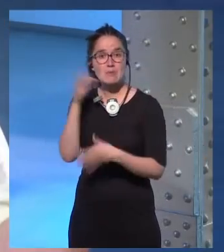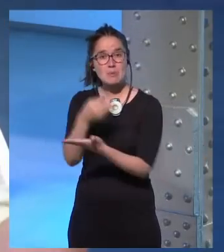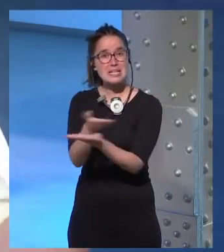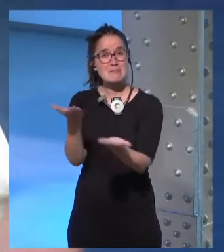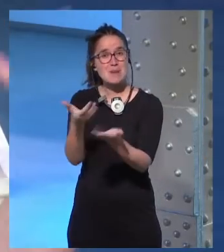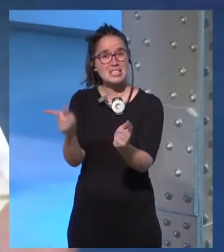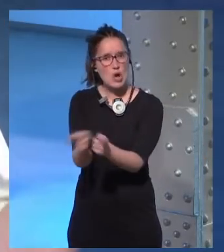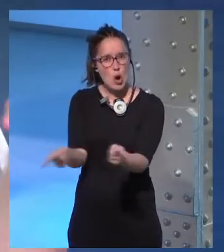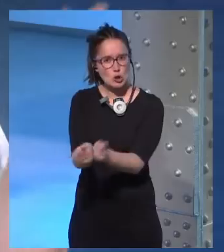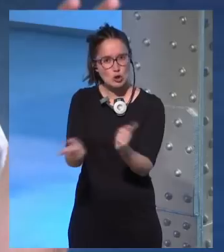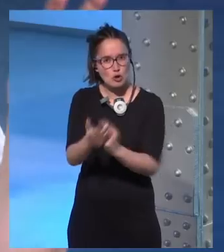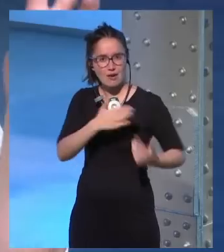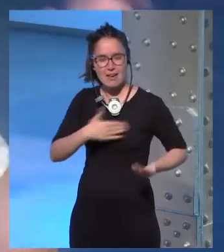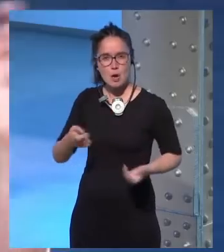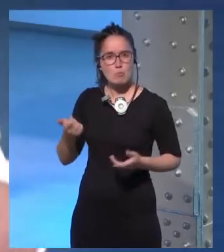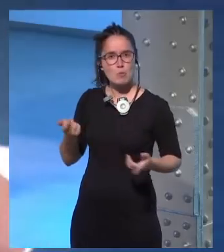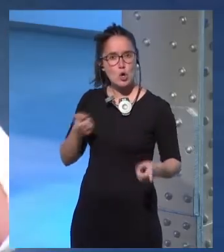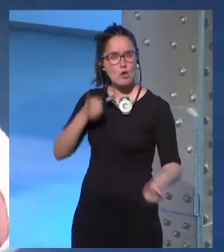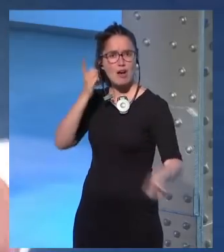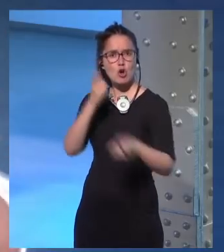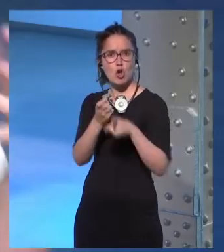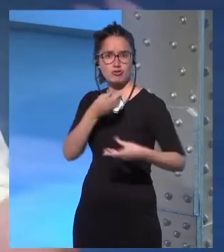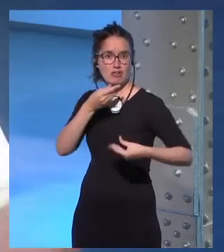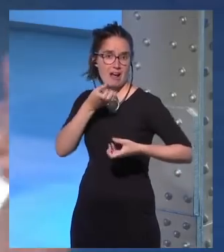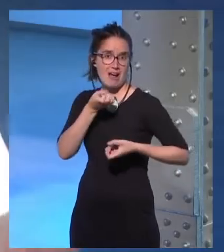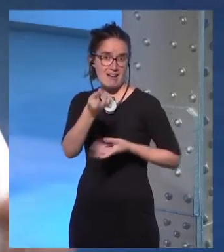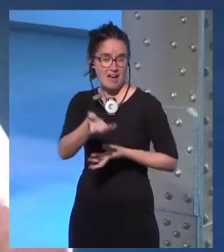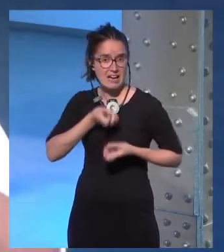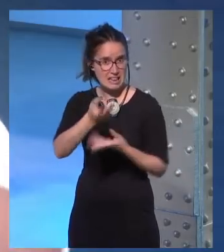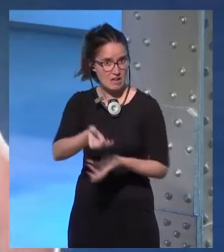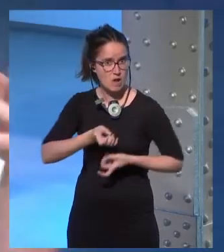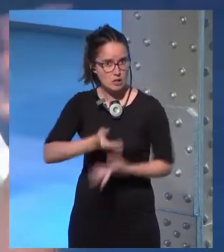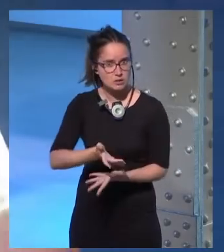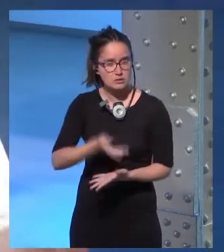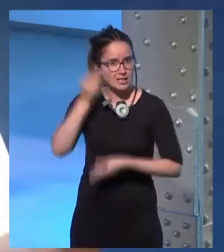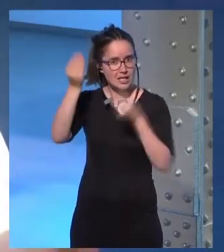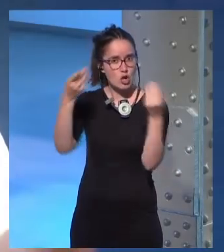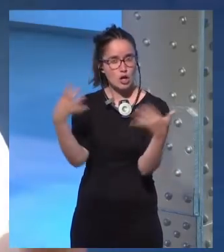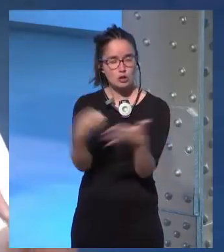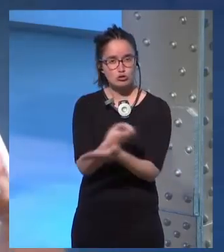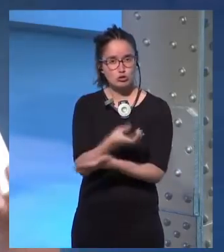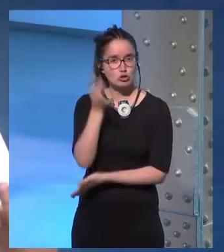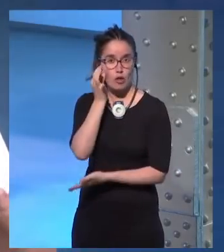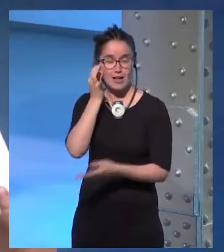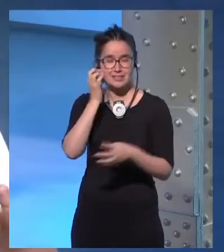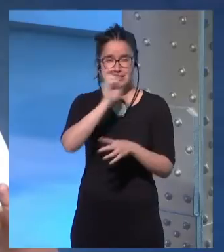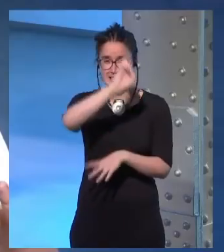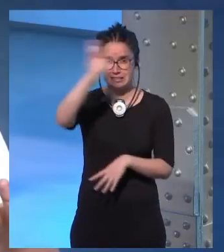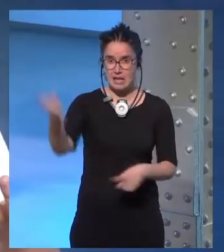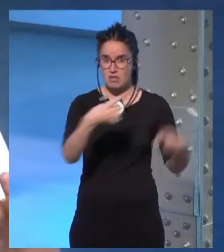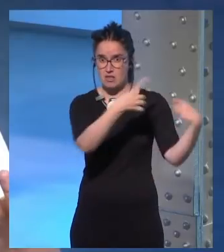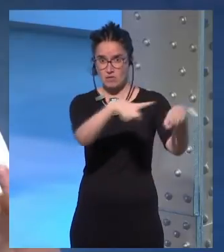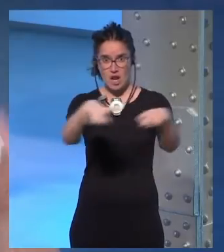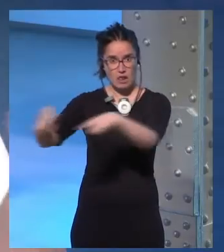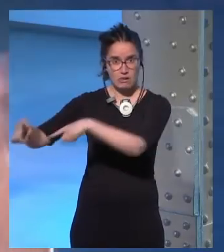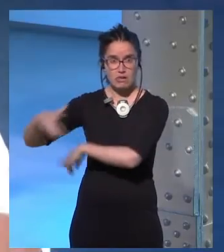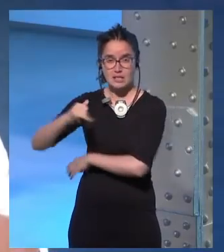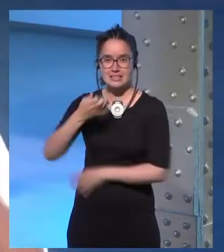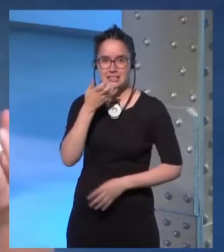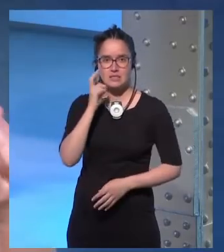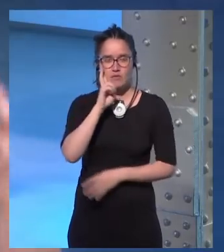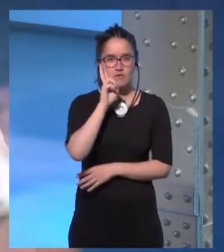all, to be fair, they're all many different sorts of women. I think you look at Stars Are Legion as well, where everyone's a woman. There